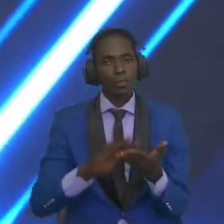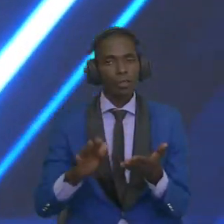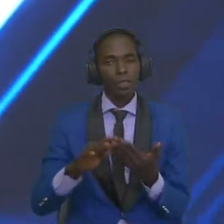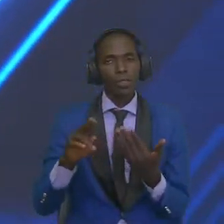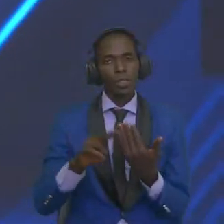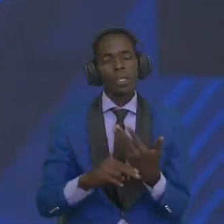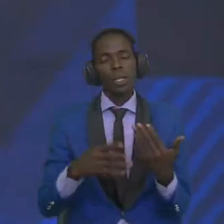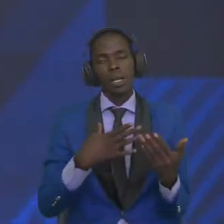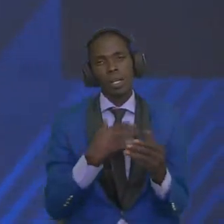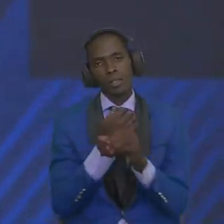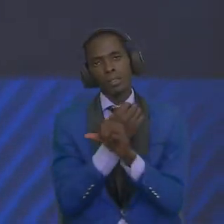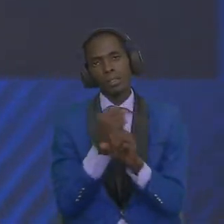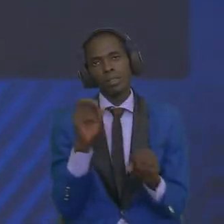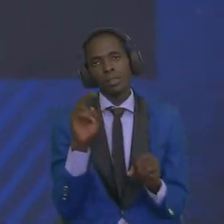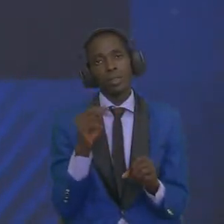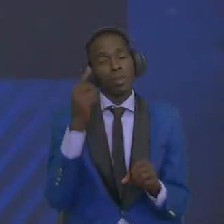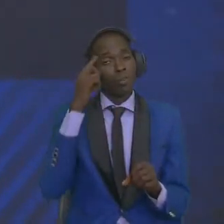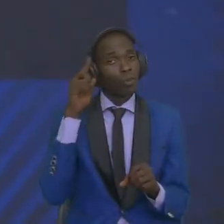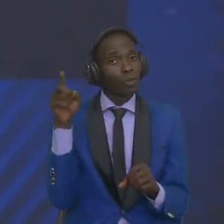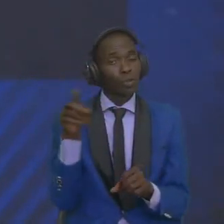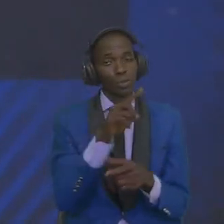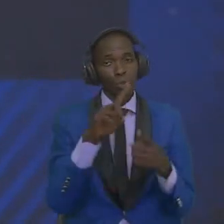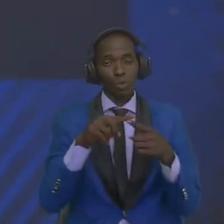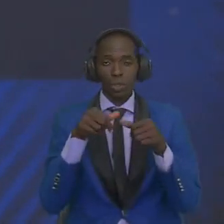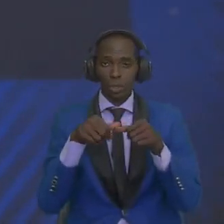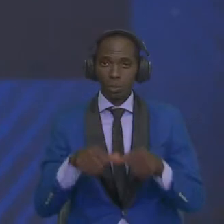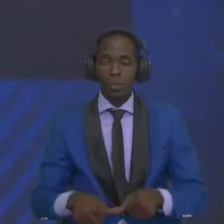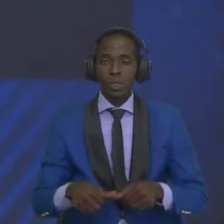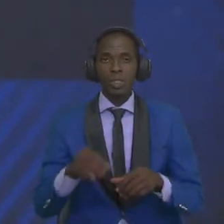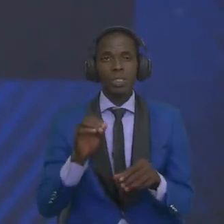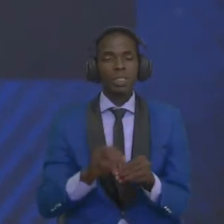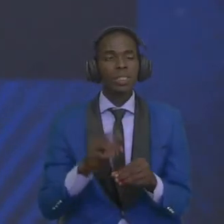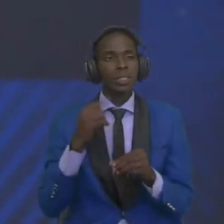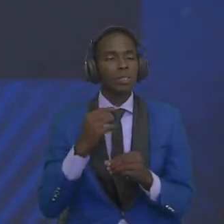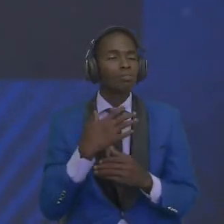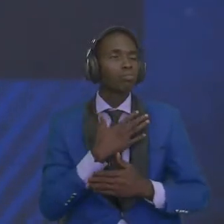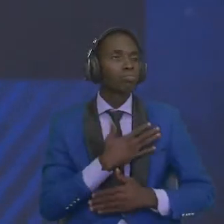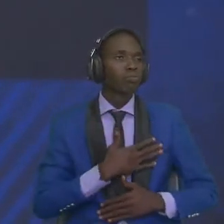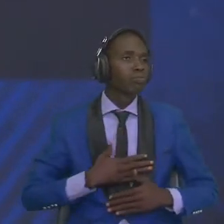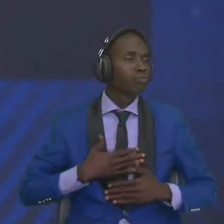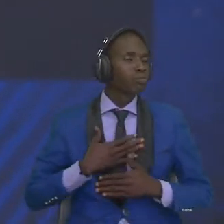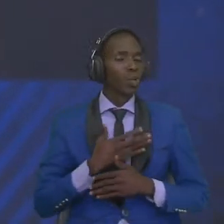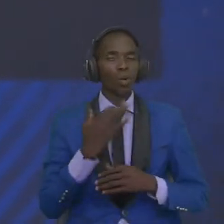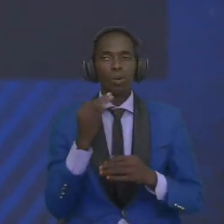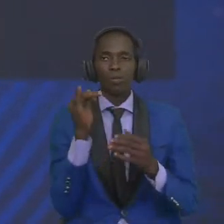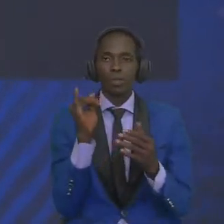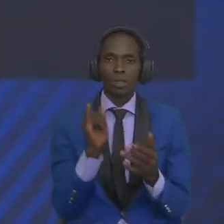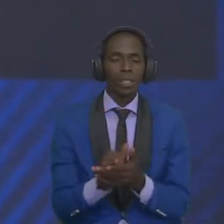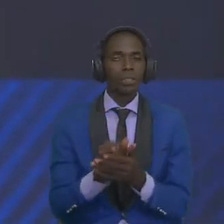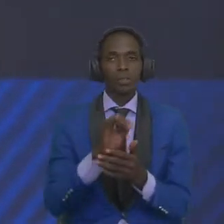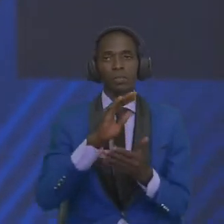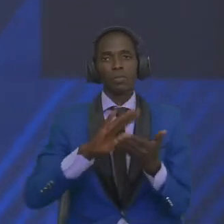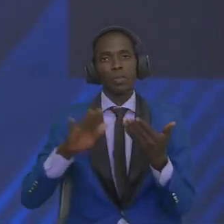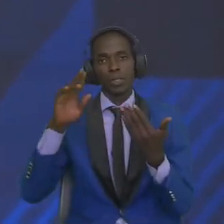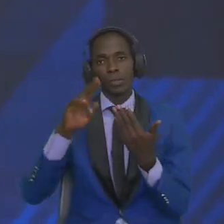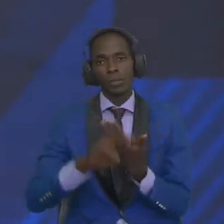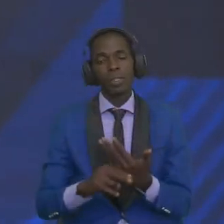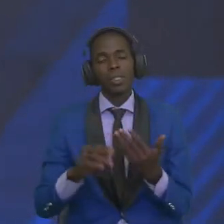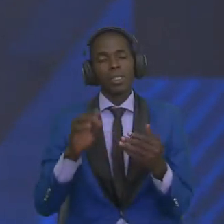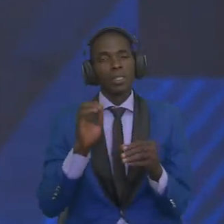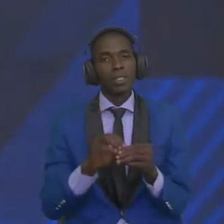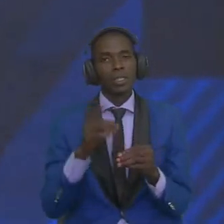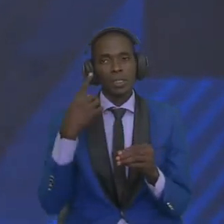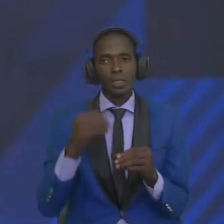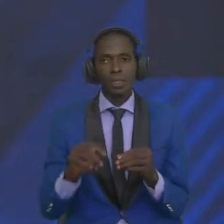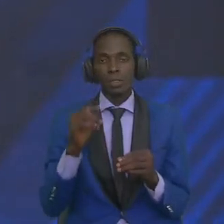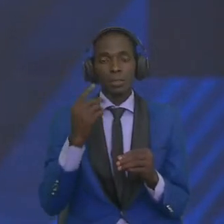and salvation. For you to remain in the enjoyment of that forgiveness and in the